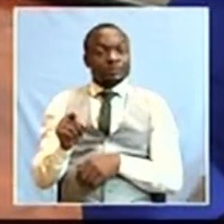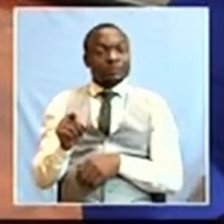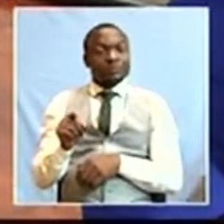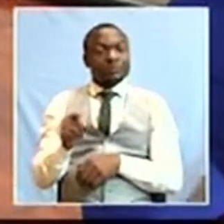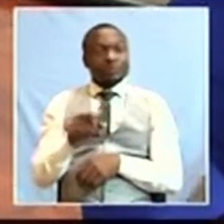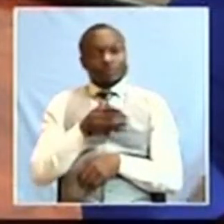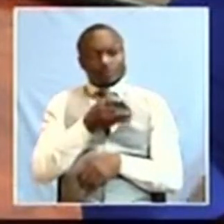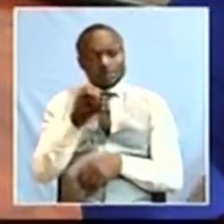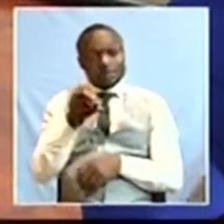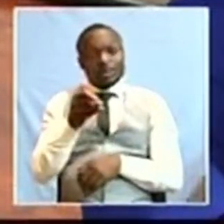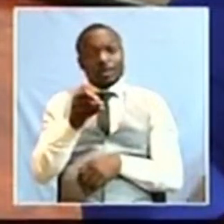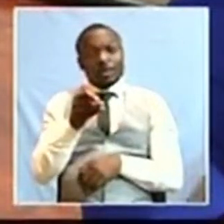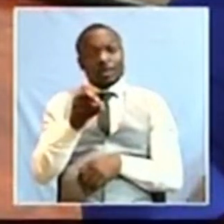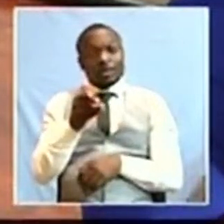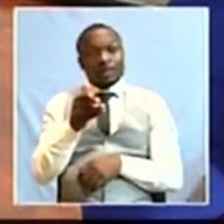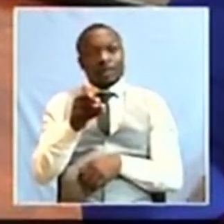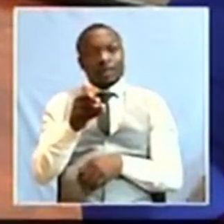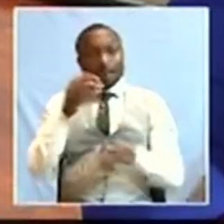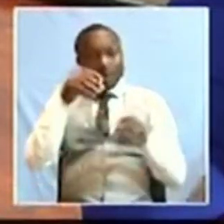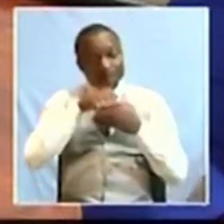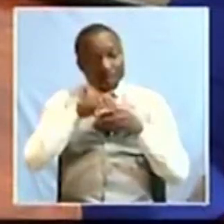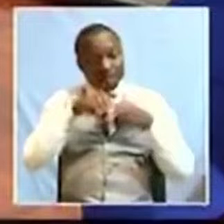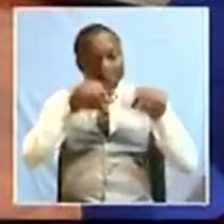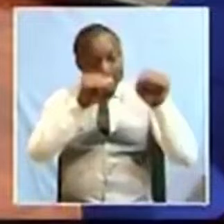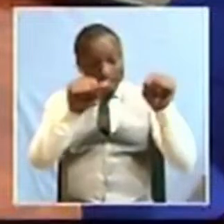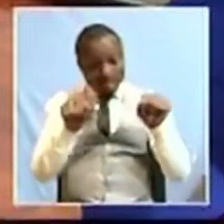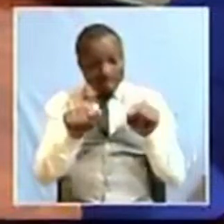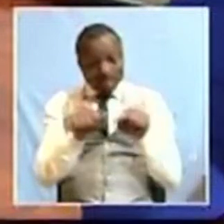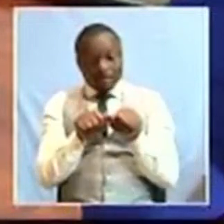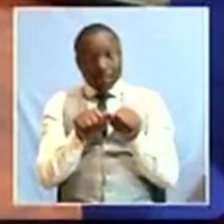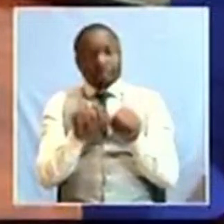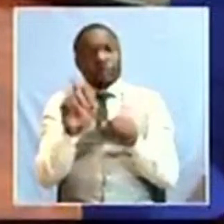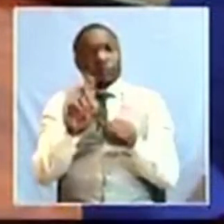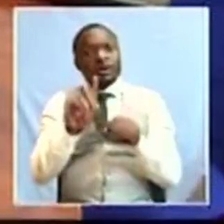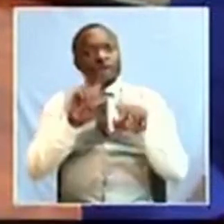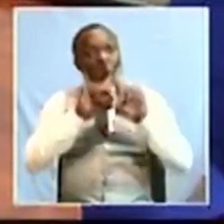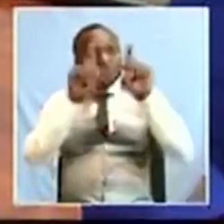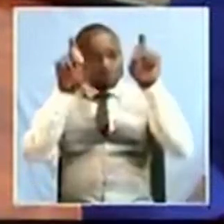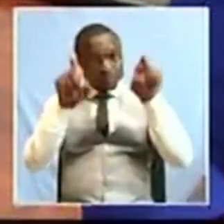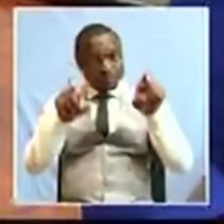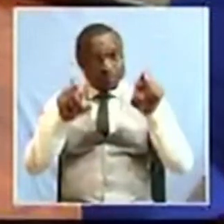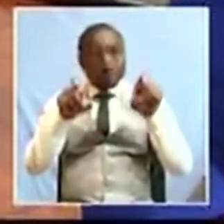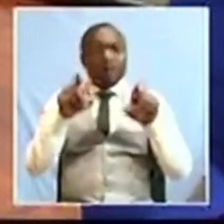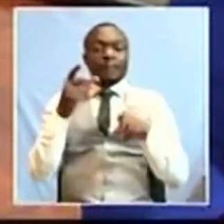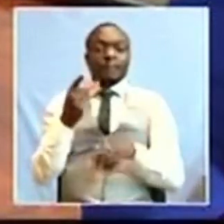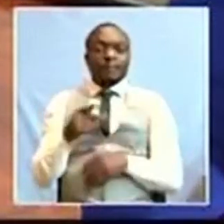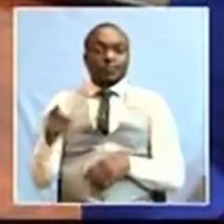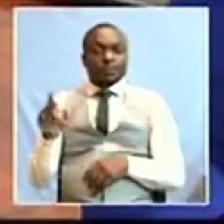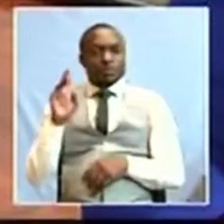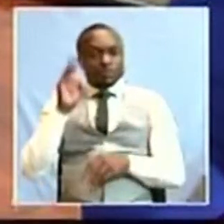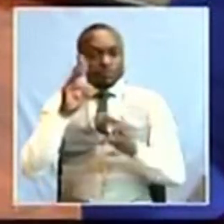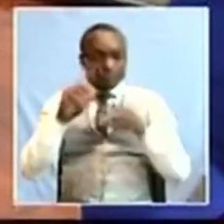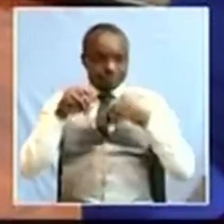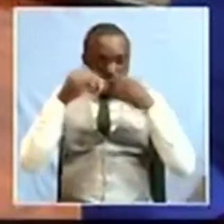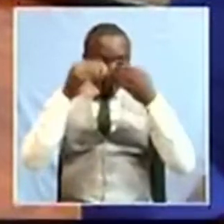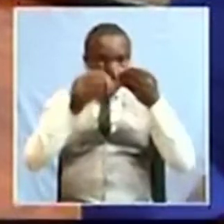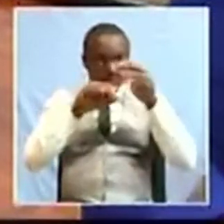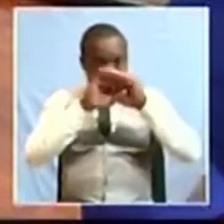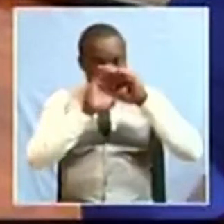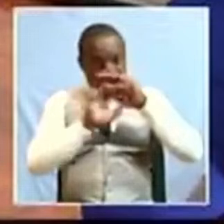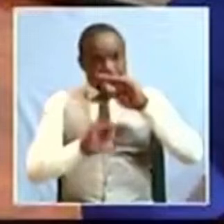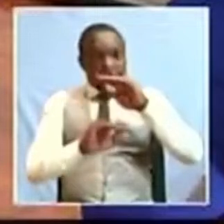the improvement areas where certificates of titles will be issued under